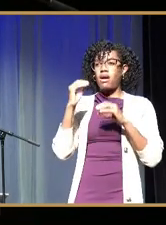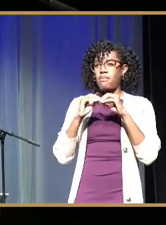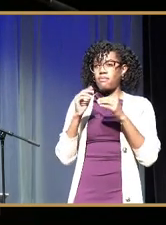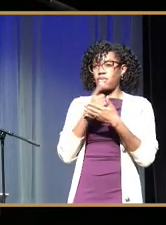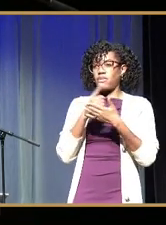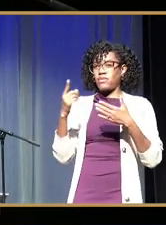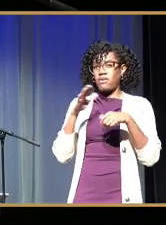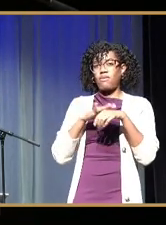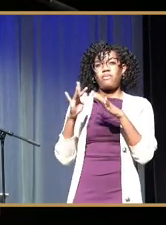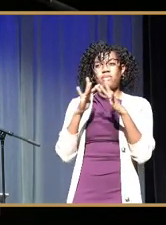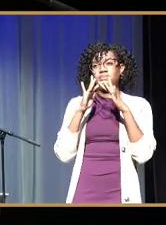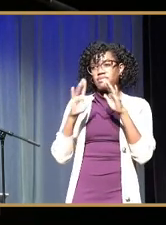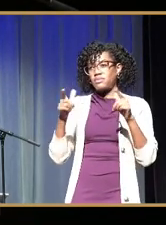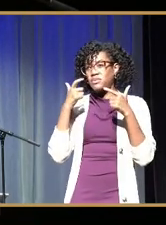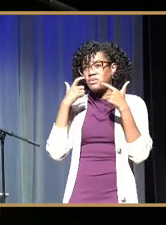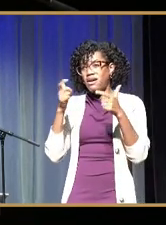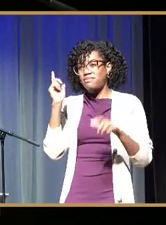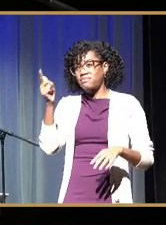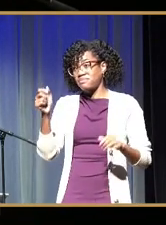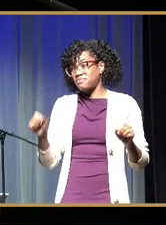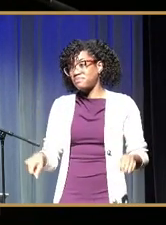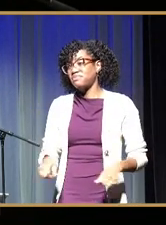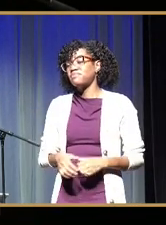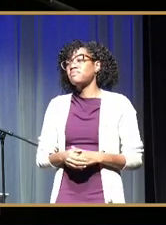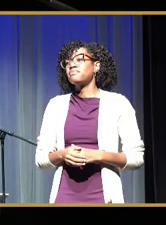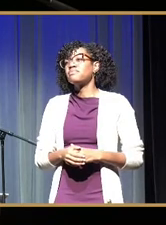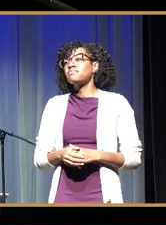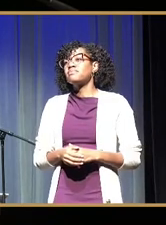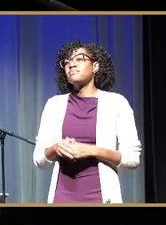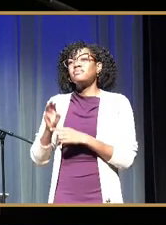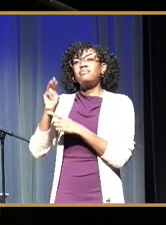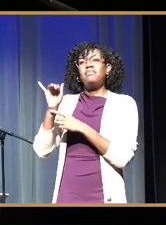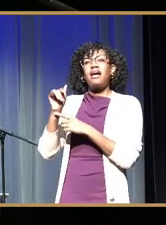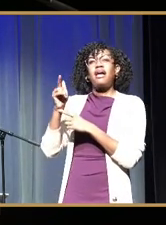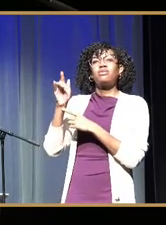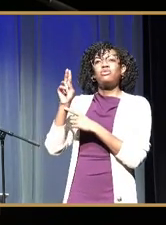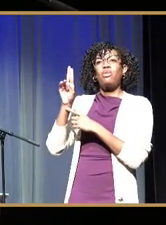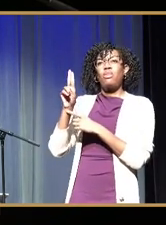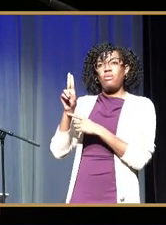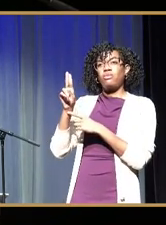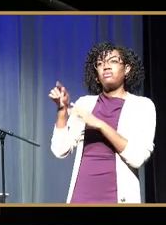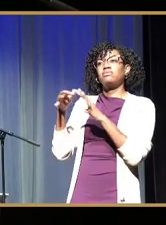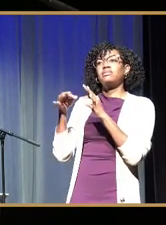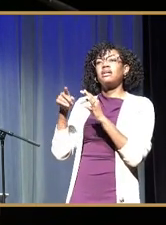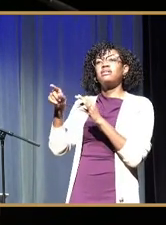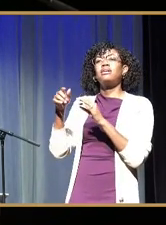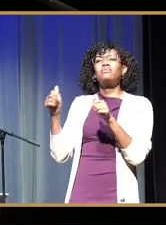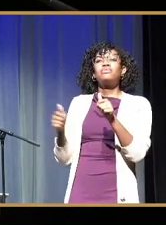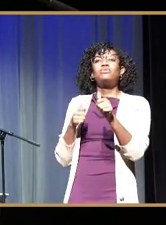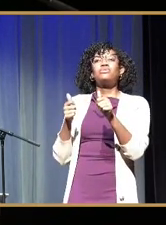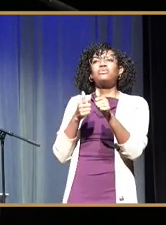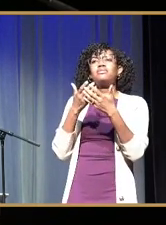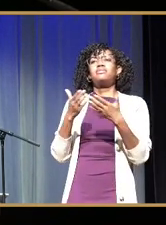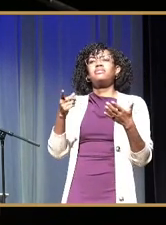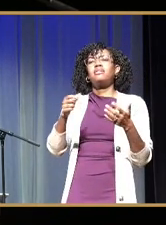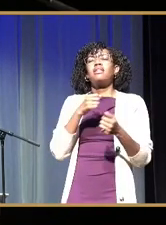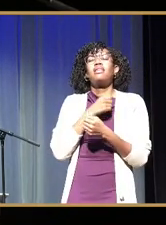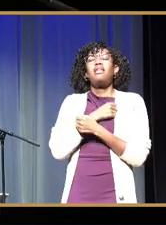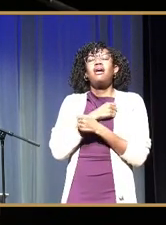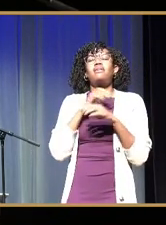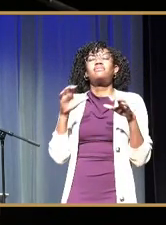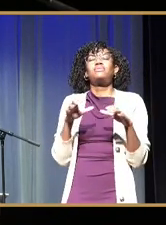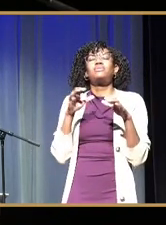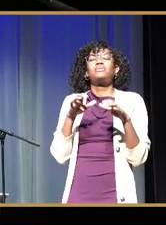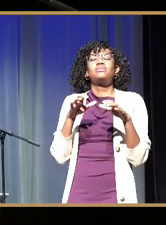our website. As Maya Angelou said, pursue the things you love doing and do